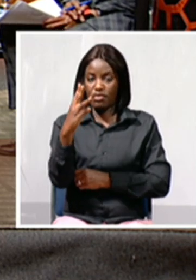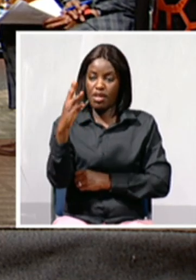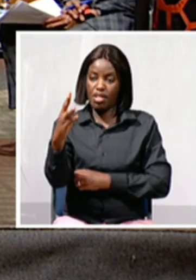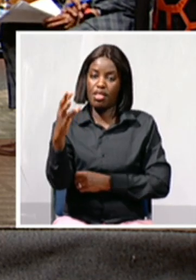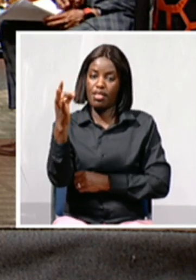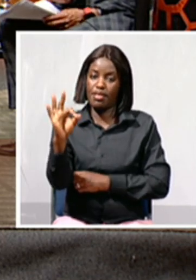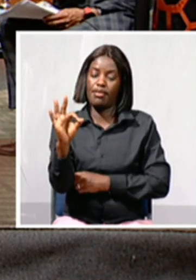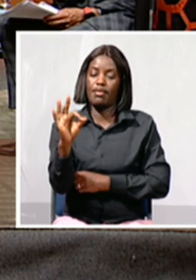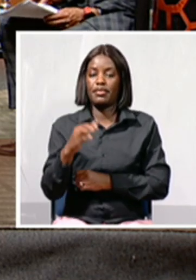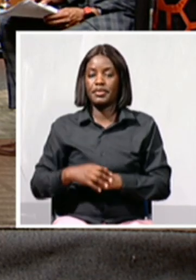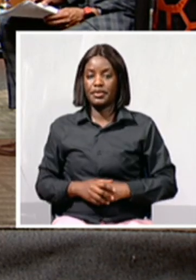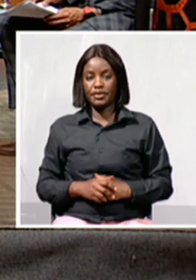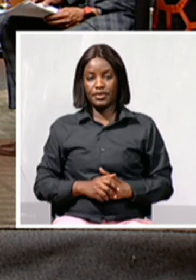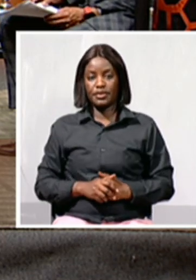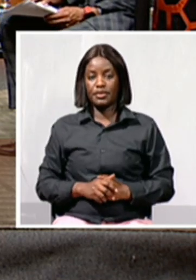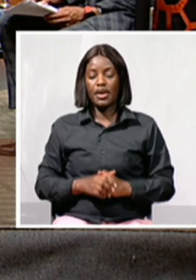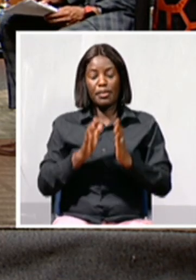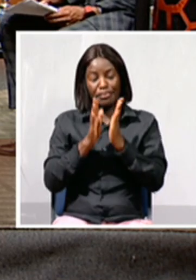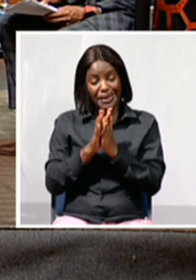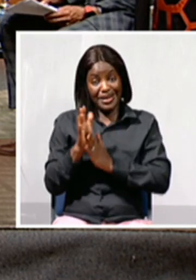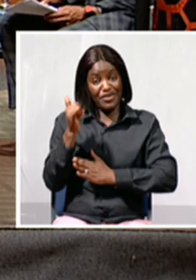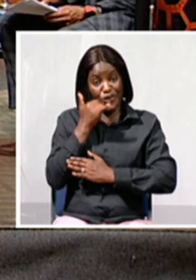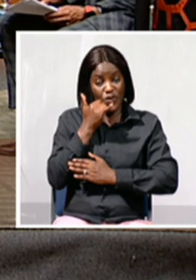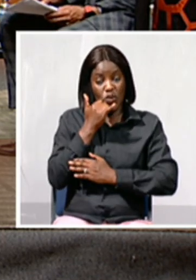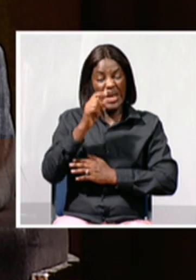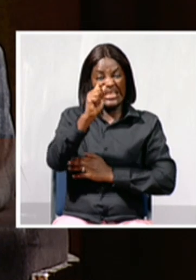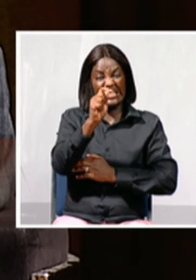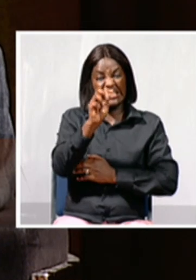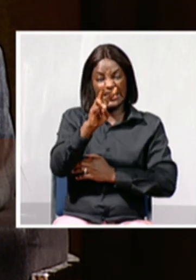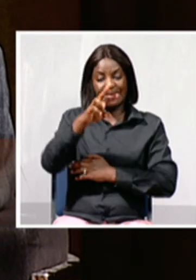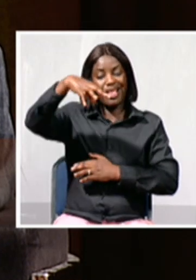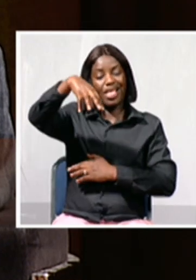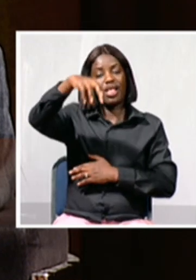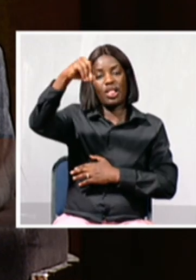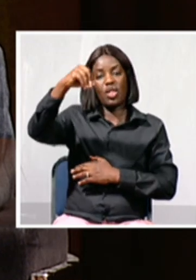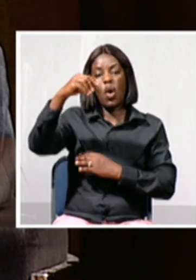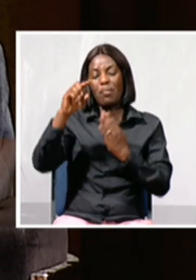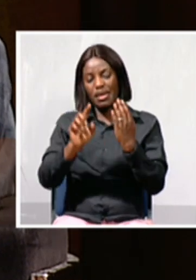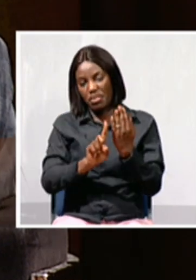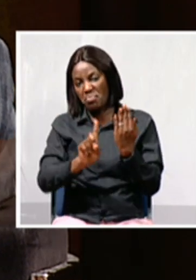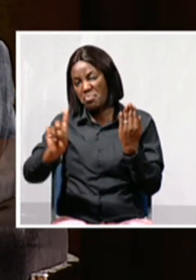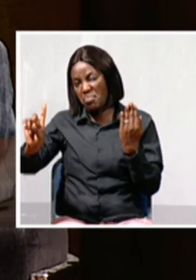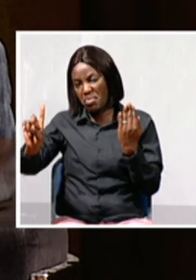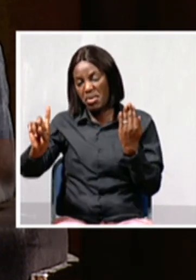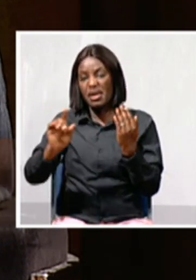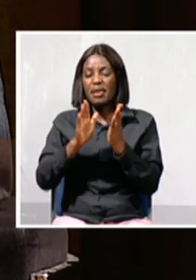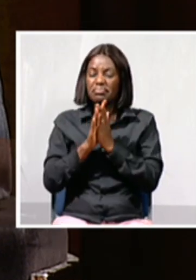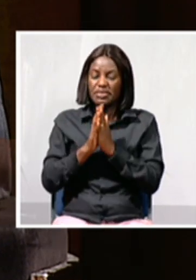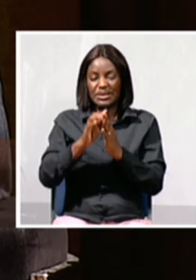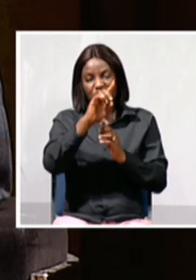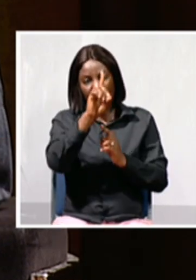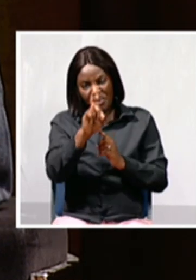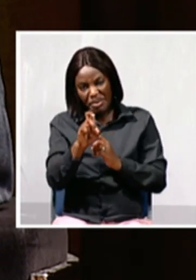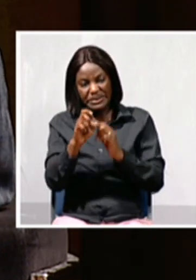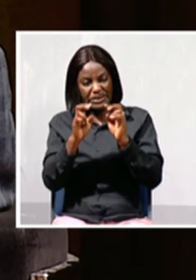291 3339. Please switch off your television set or move away from it to avoid any confusion. Keep your contributions, your questions,